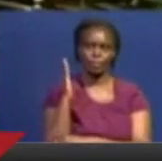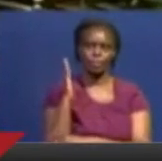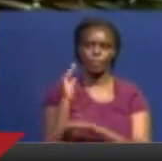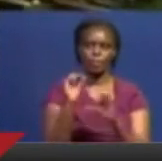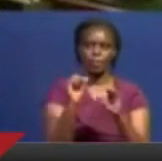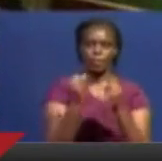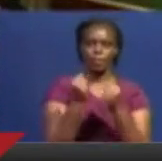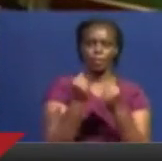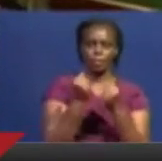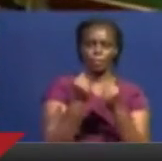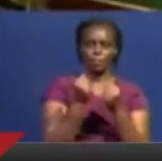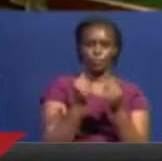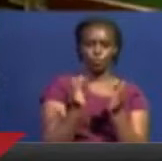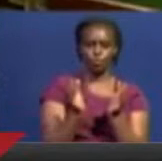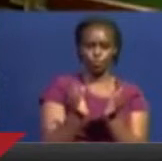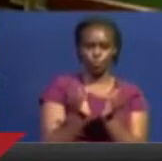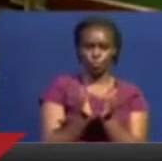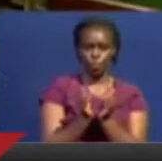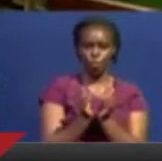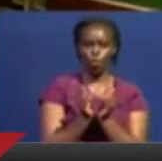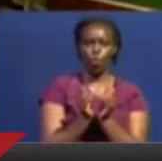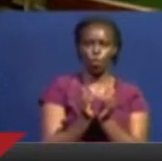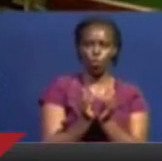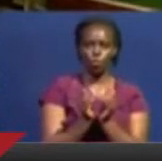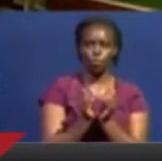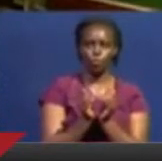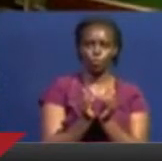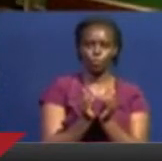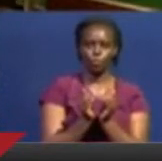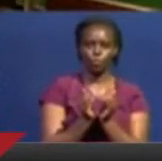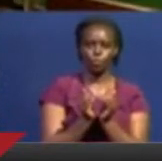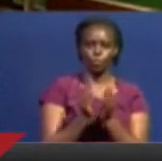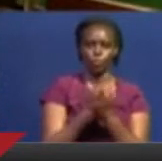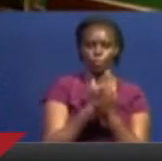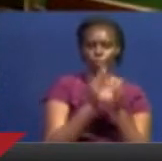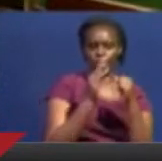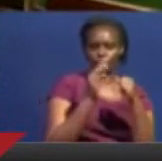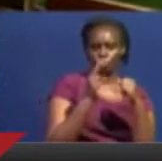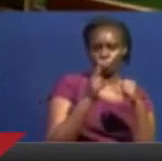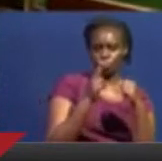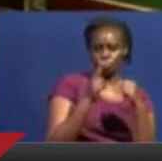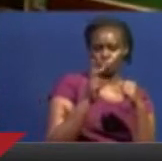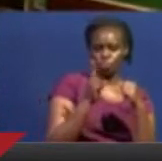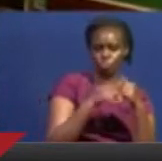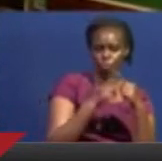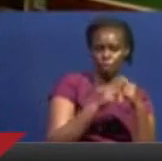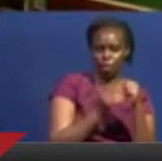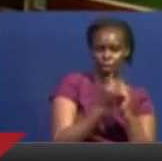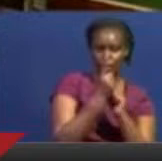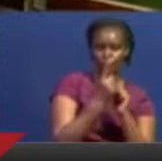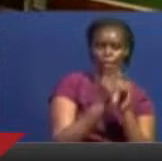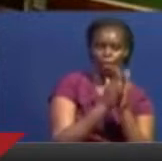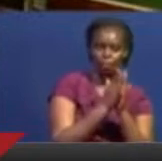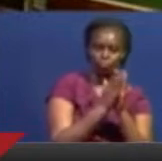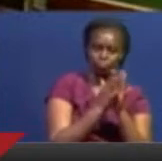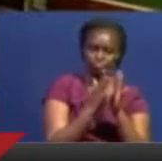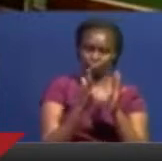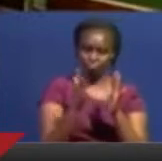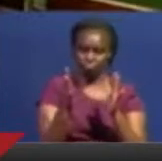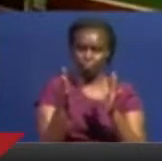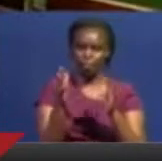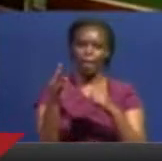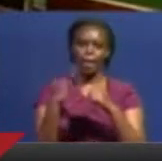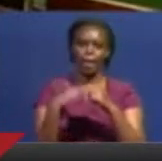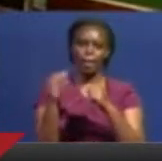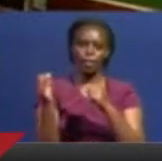also for a small or a brief hiatus between July 11th and August